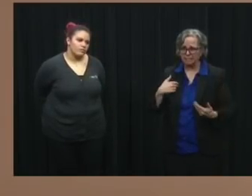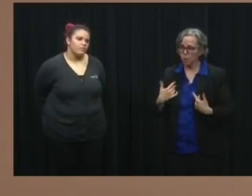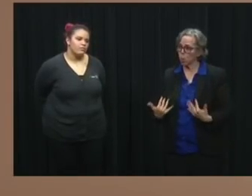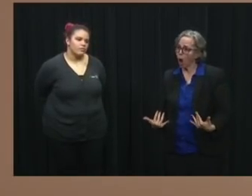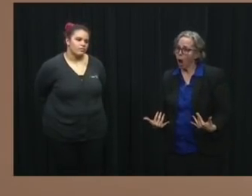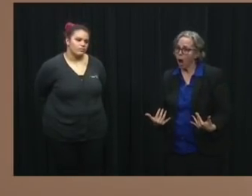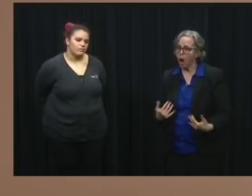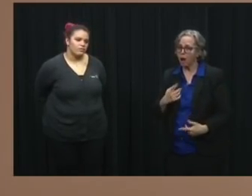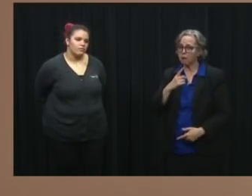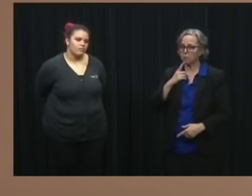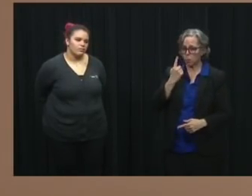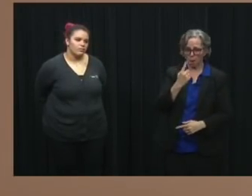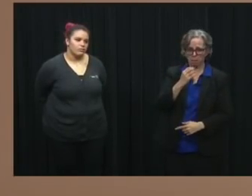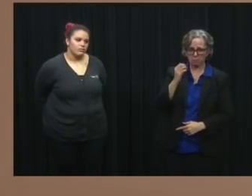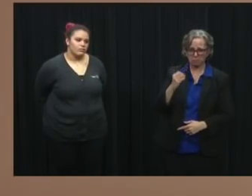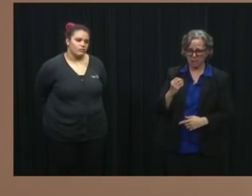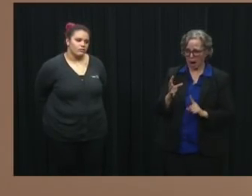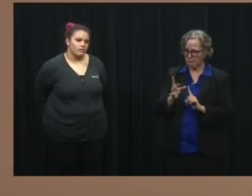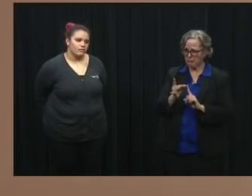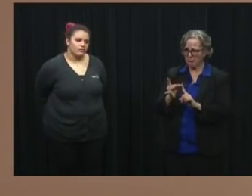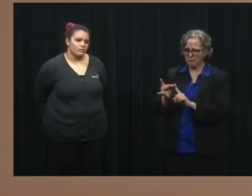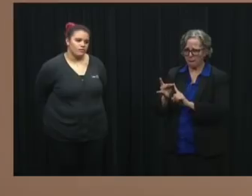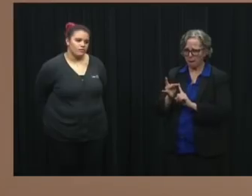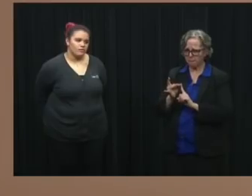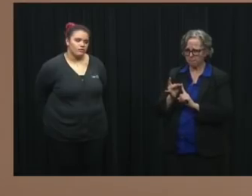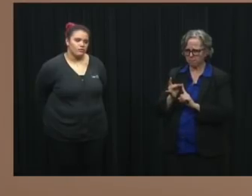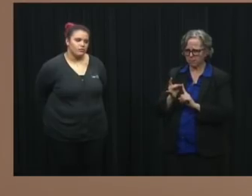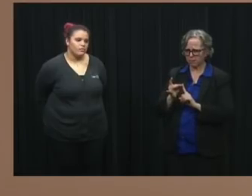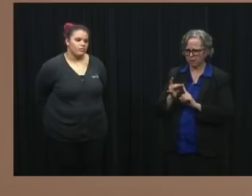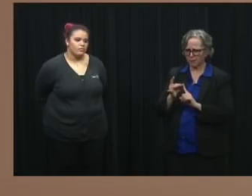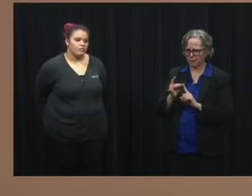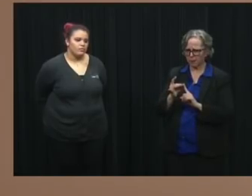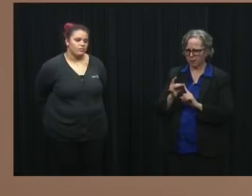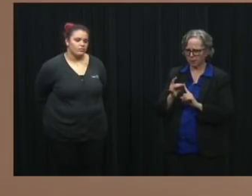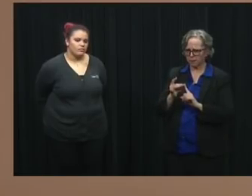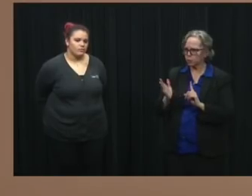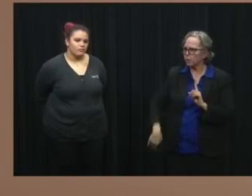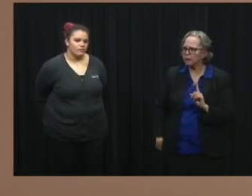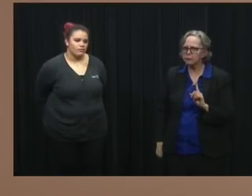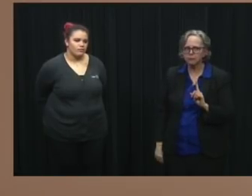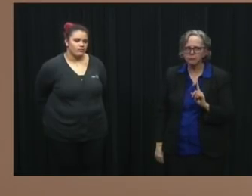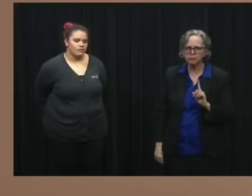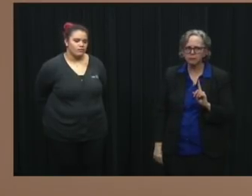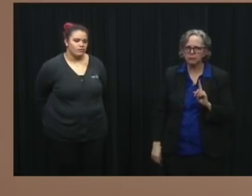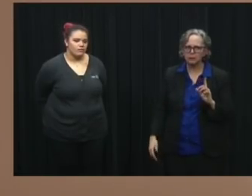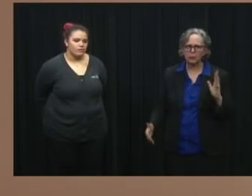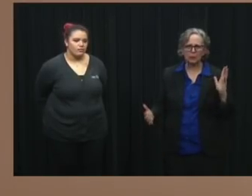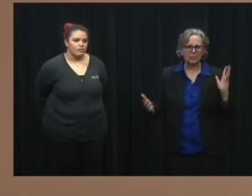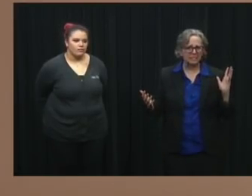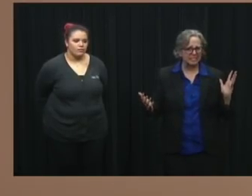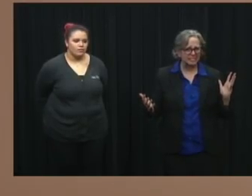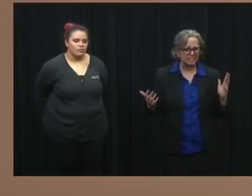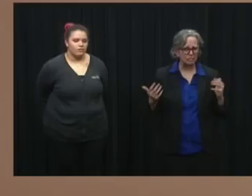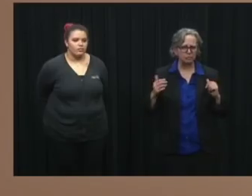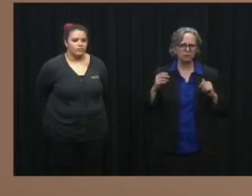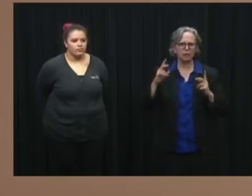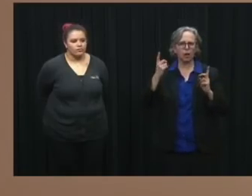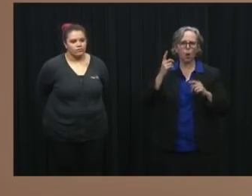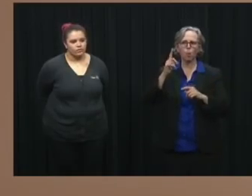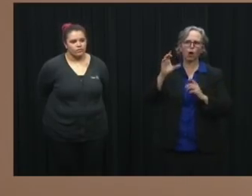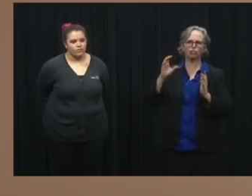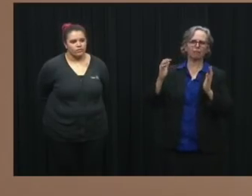will be acting way too late. And when I said 100,000, that was my trying to put into language for people, we